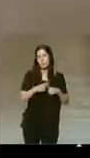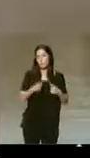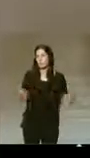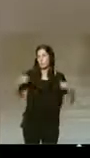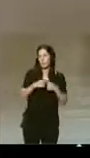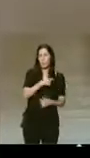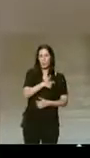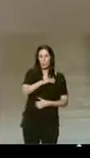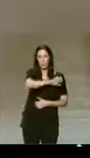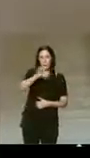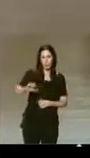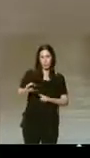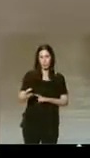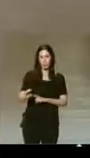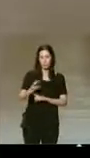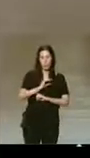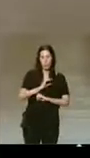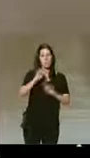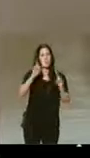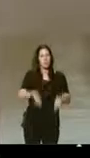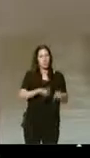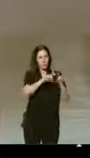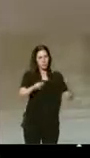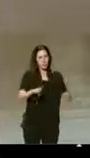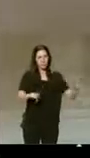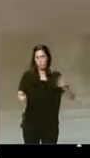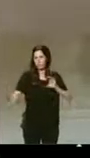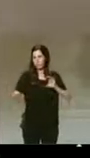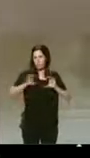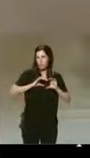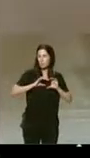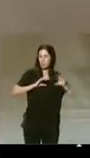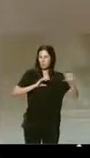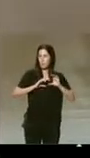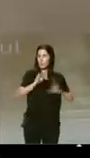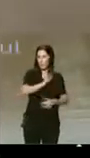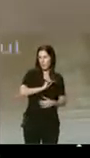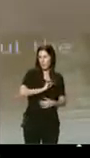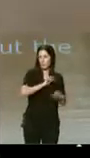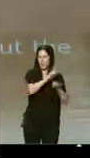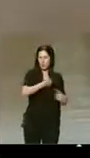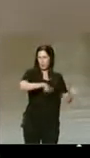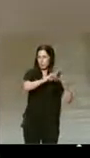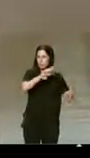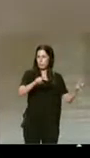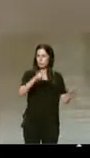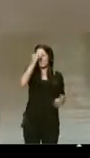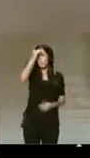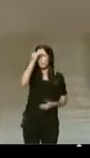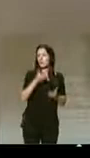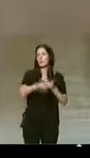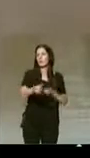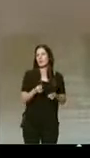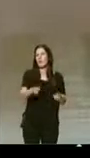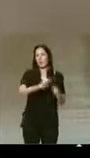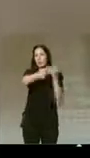The projects are partially funded by the EU, but the corporations are investing hefty sums of money, and we believe